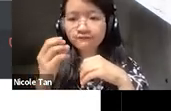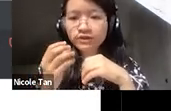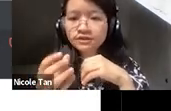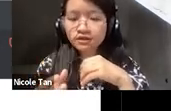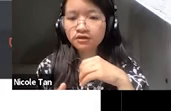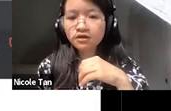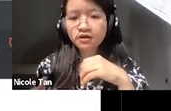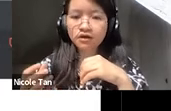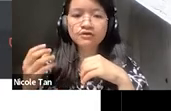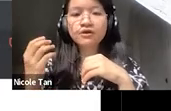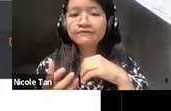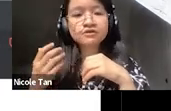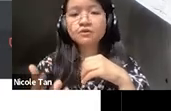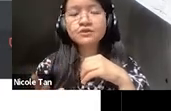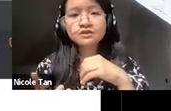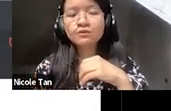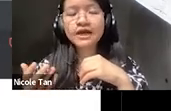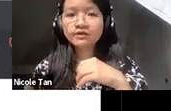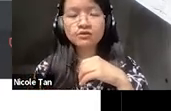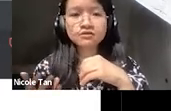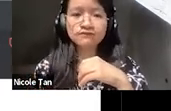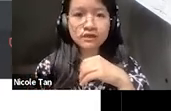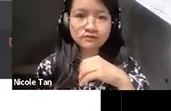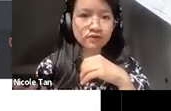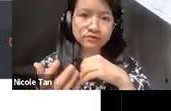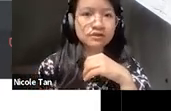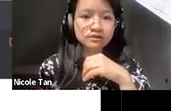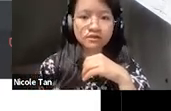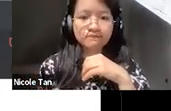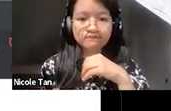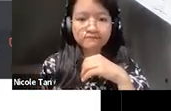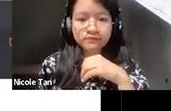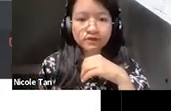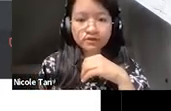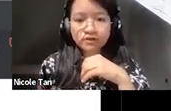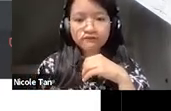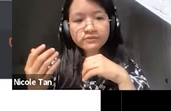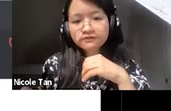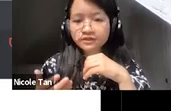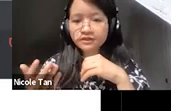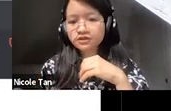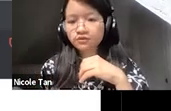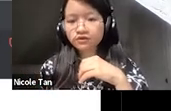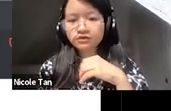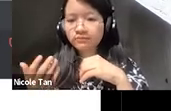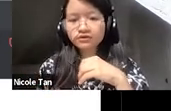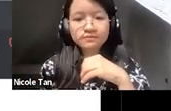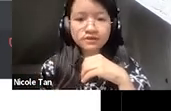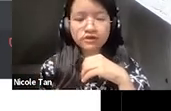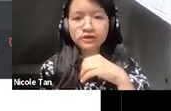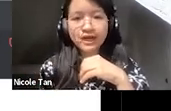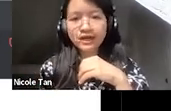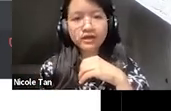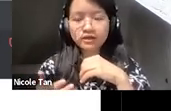us to focus in on crafting descriptions that would accurately serve the needs of those listening to them. From this investigation, we learned that